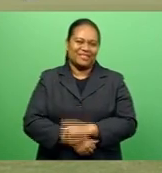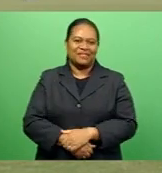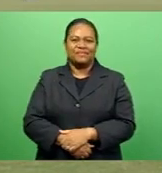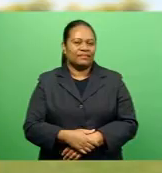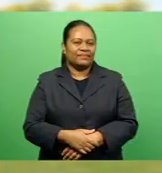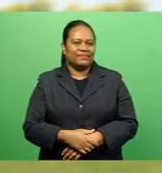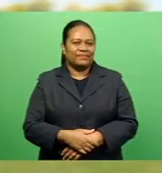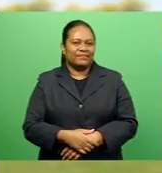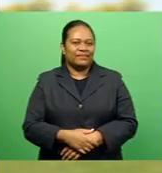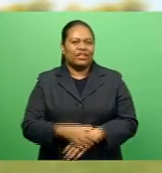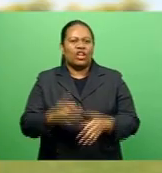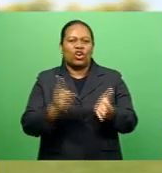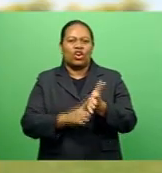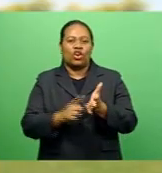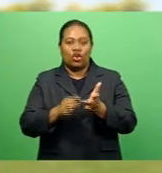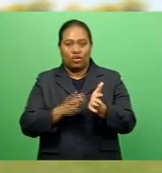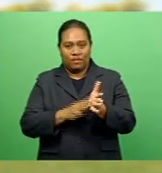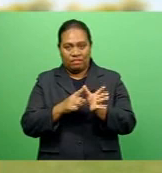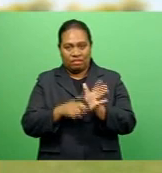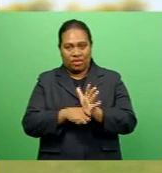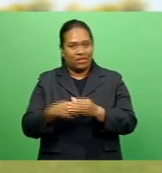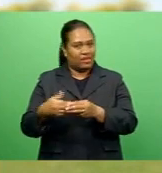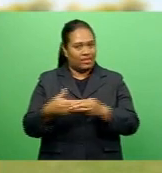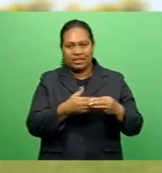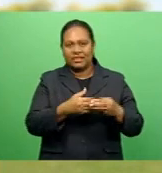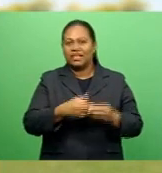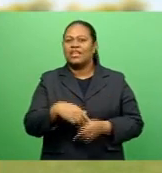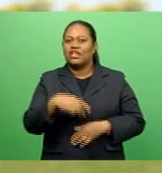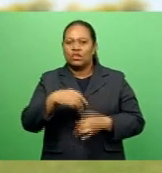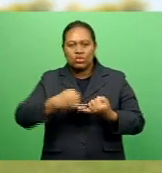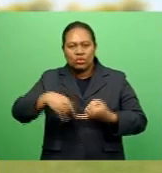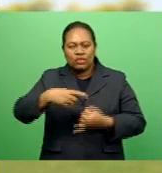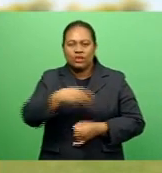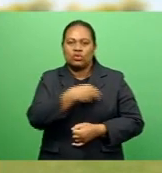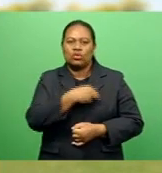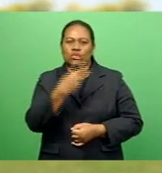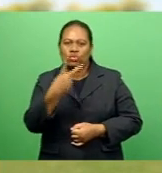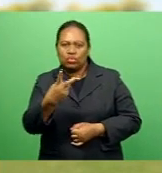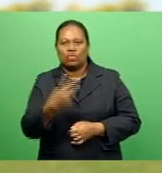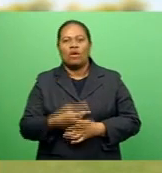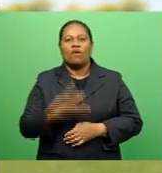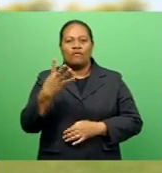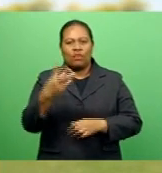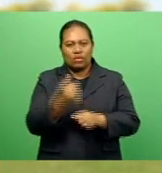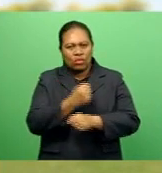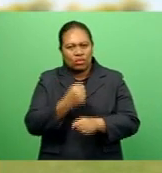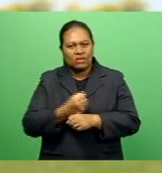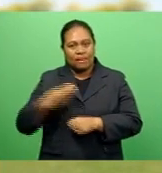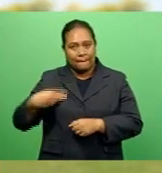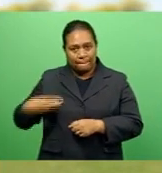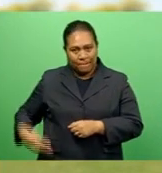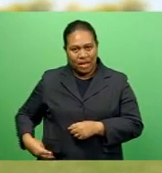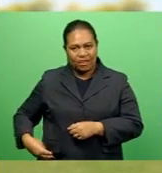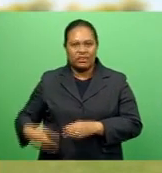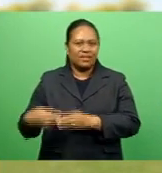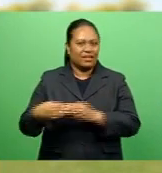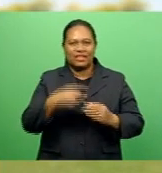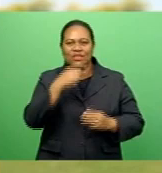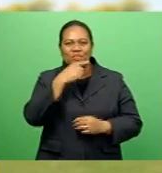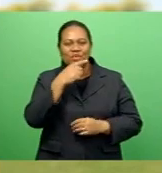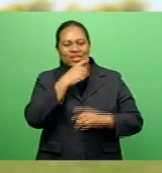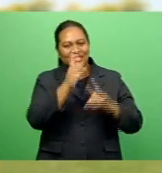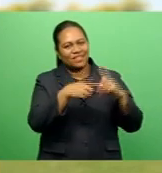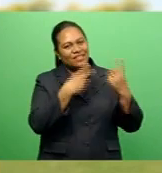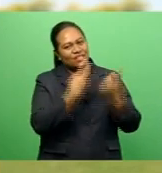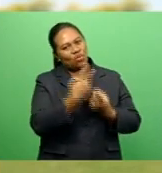FBC Sports. Lomeri is leading the Super Zone 2 girls division with 4 gold, while Maris Brothers High School leads the boys